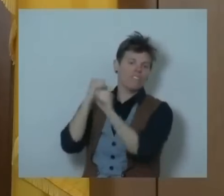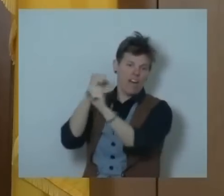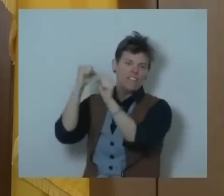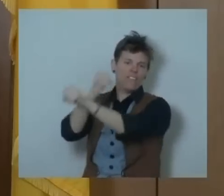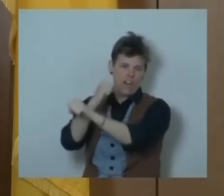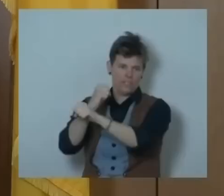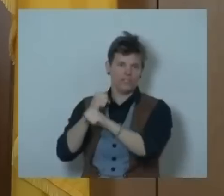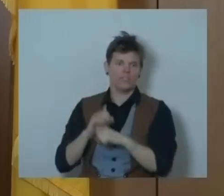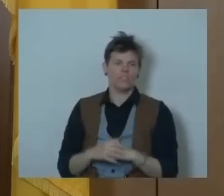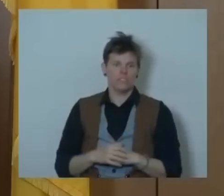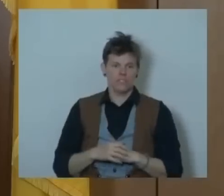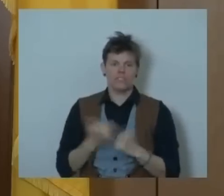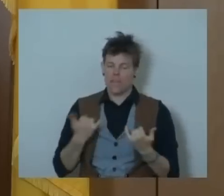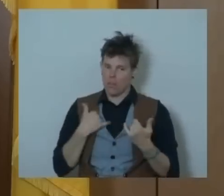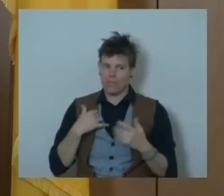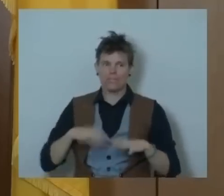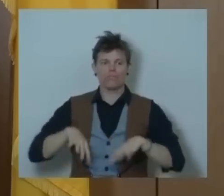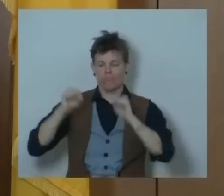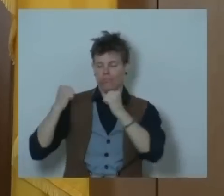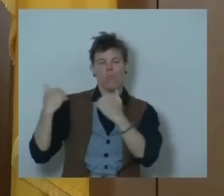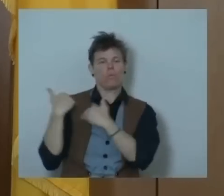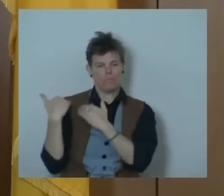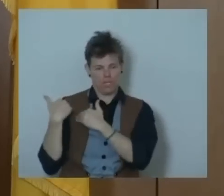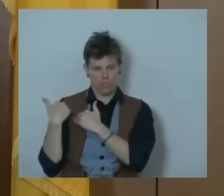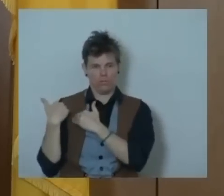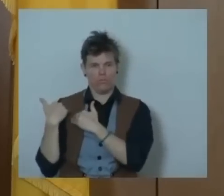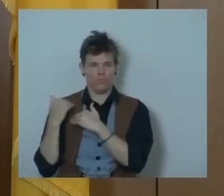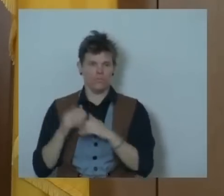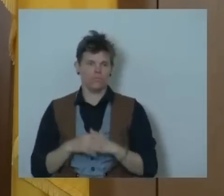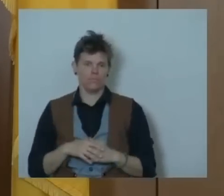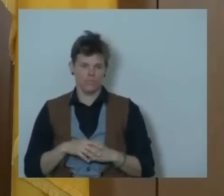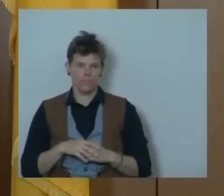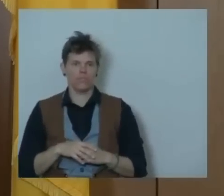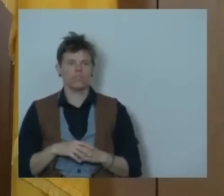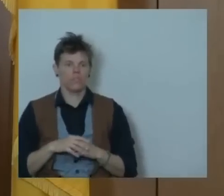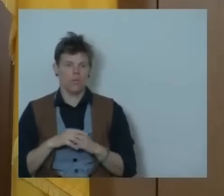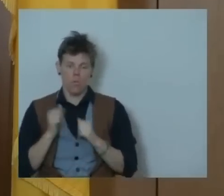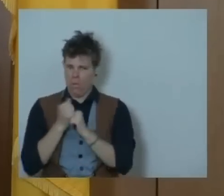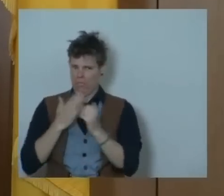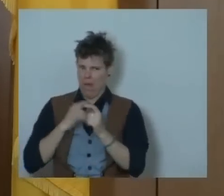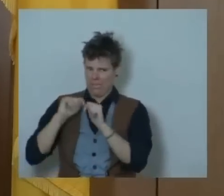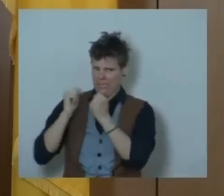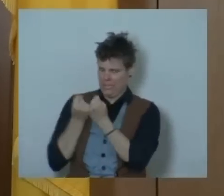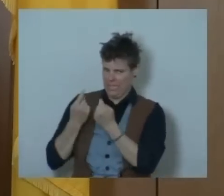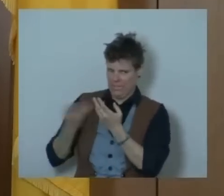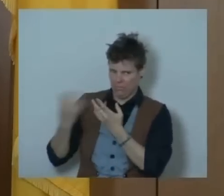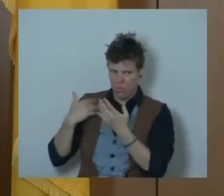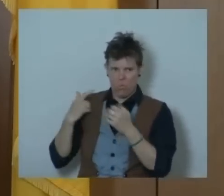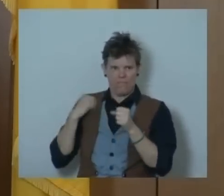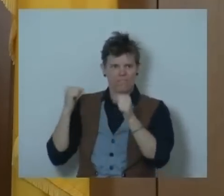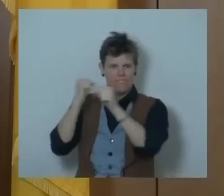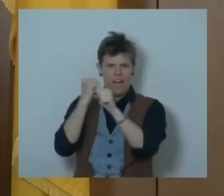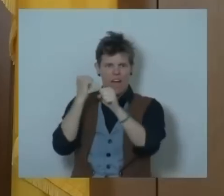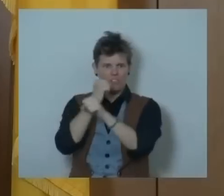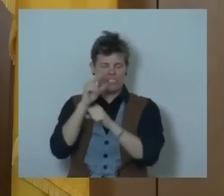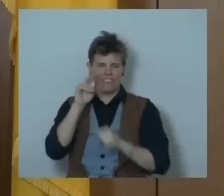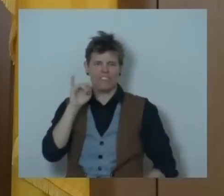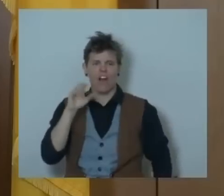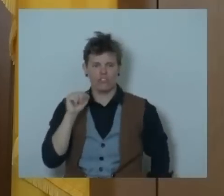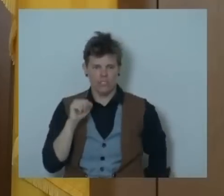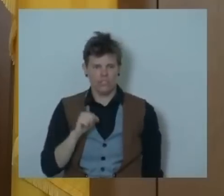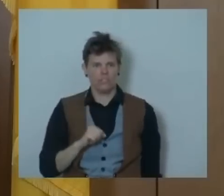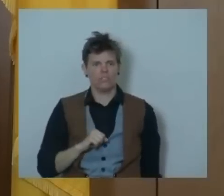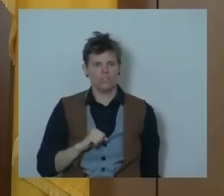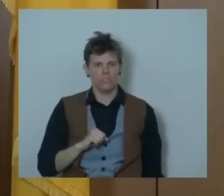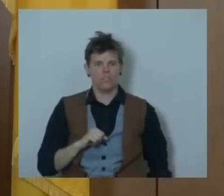my responsibility with our top team for combating the virus, and I think that we'll be successful. It